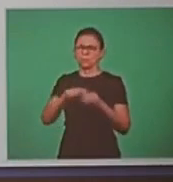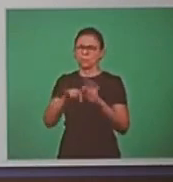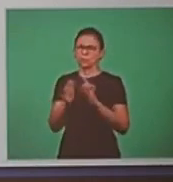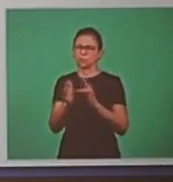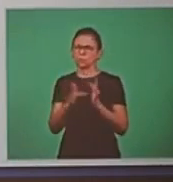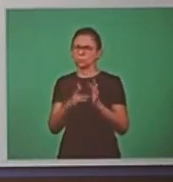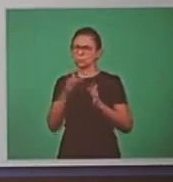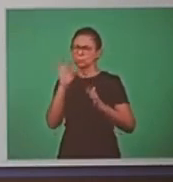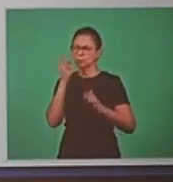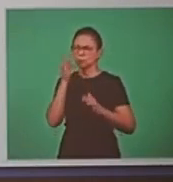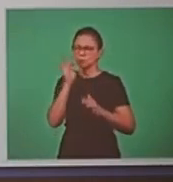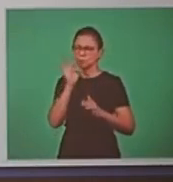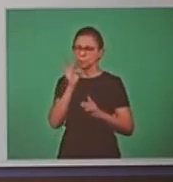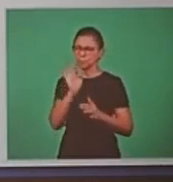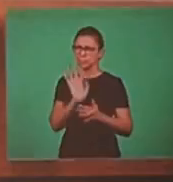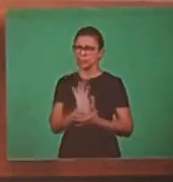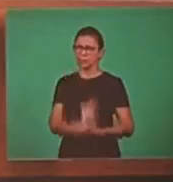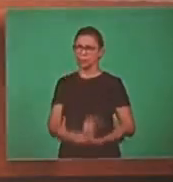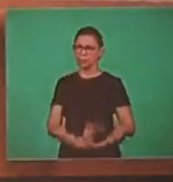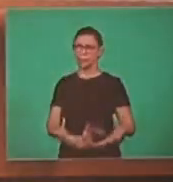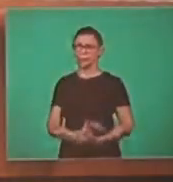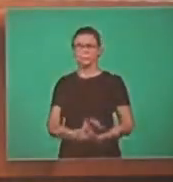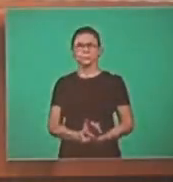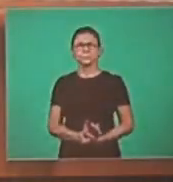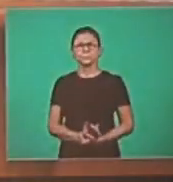time of soon.